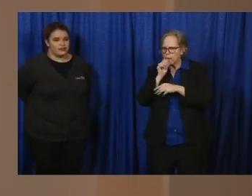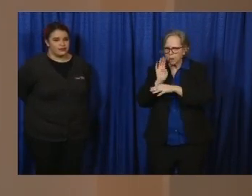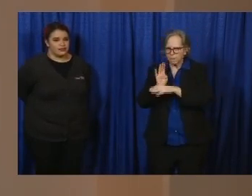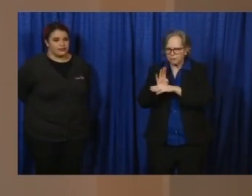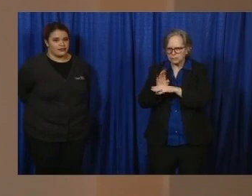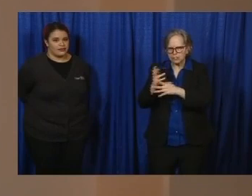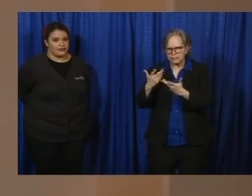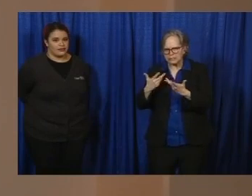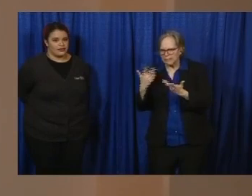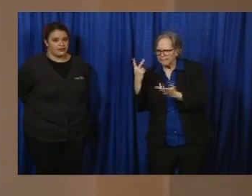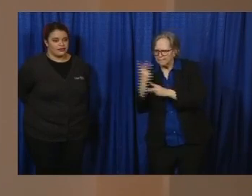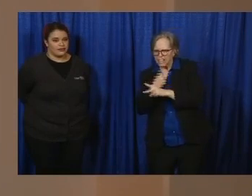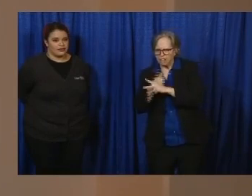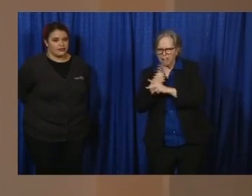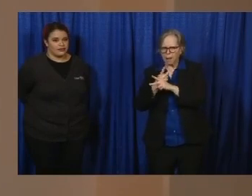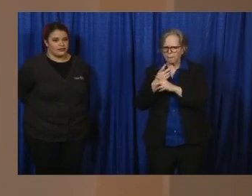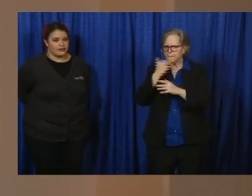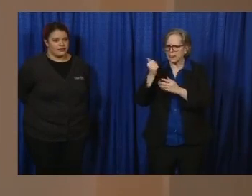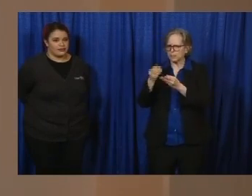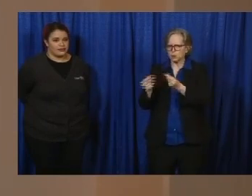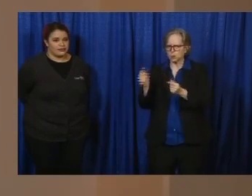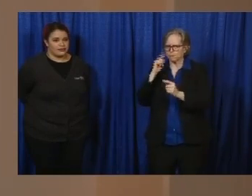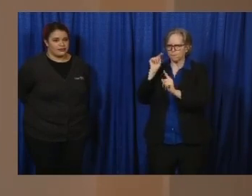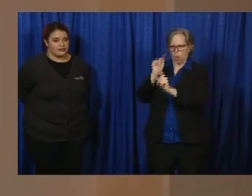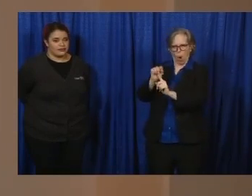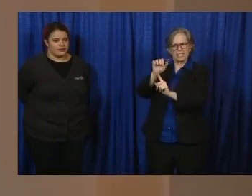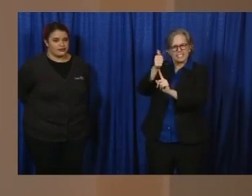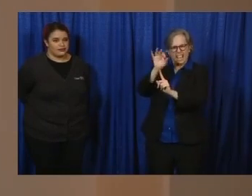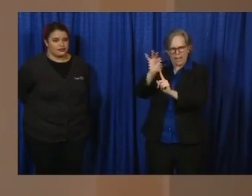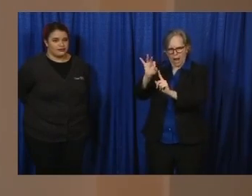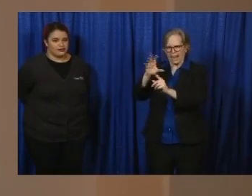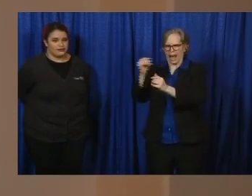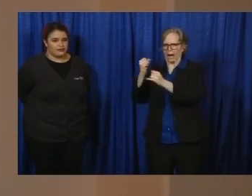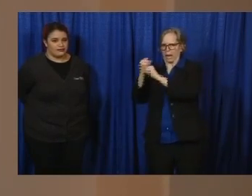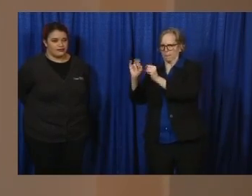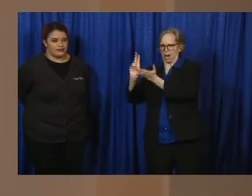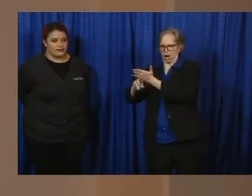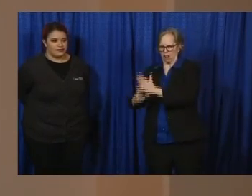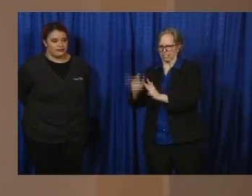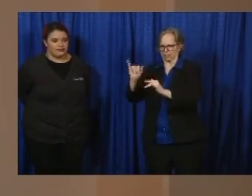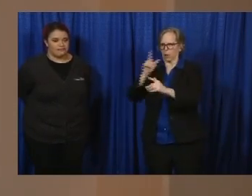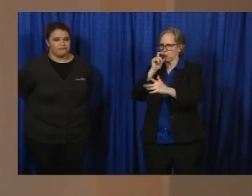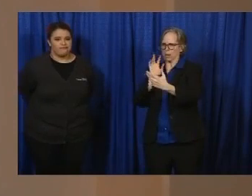solution of standing that new service up as soon as we can. Thank you.